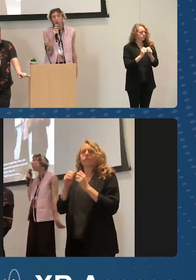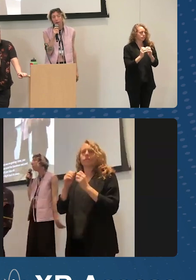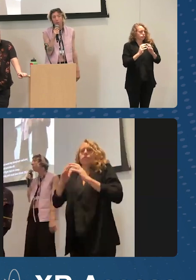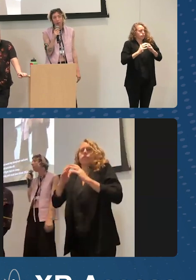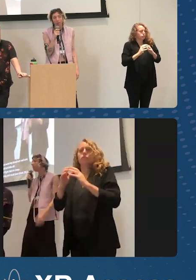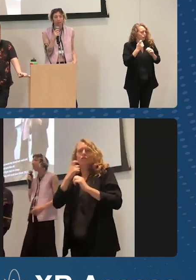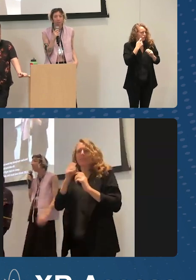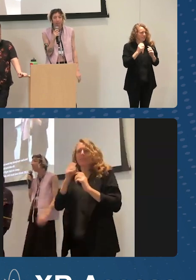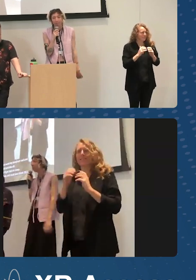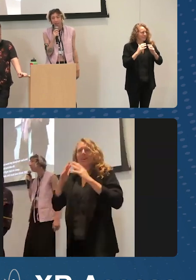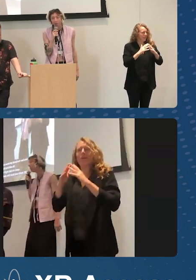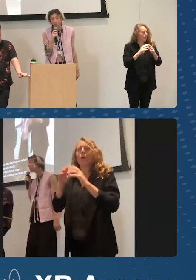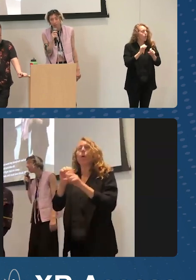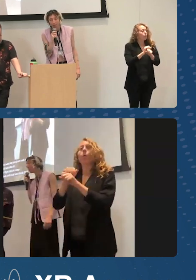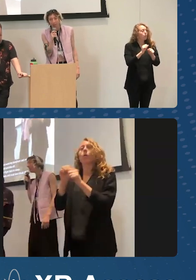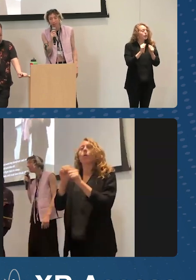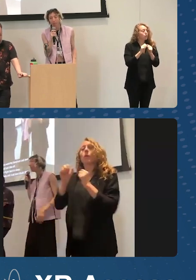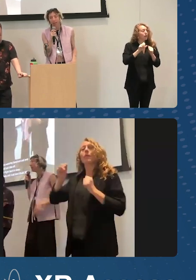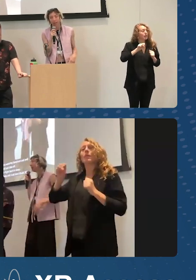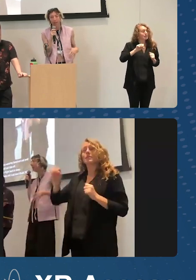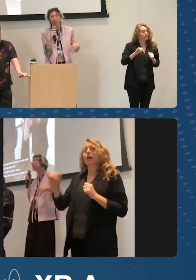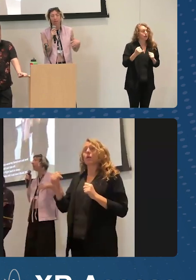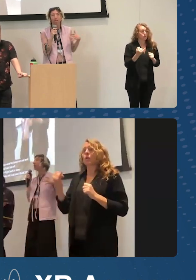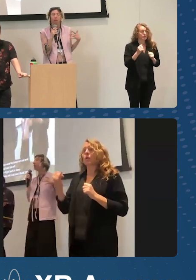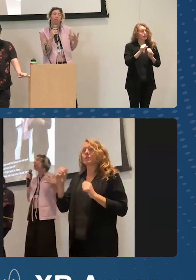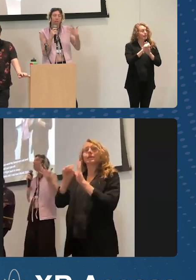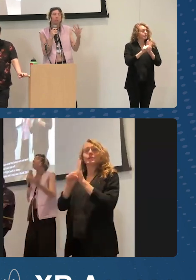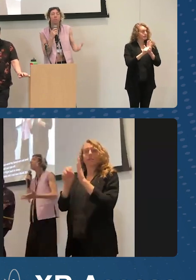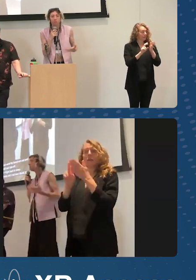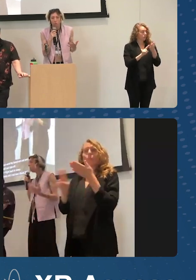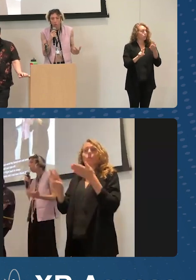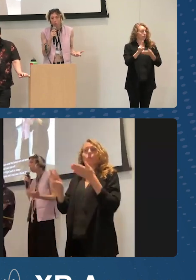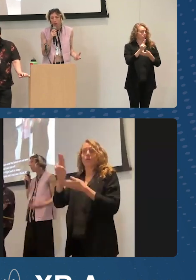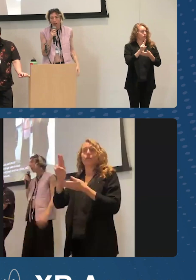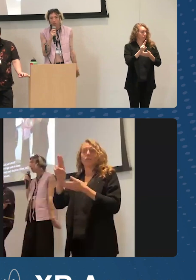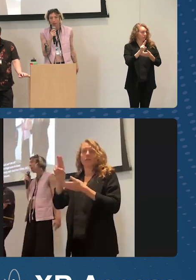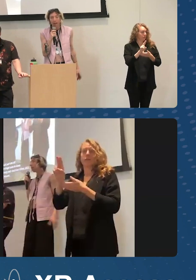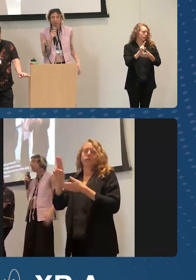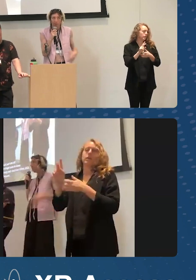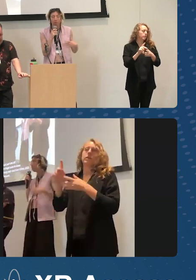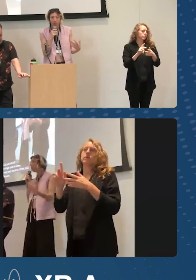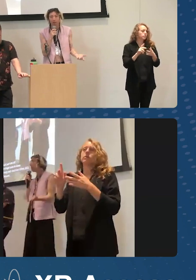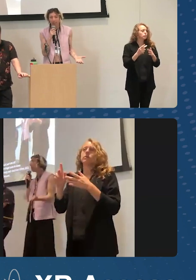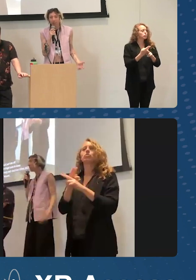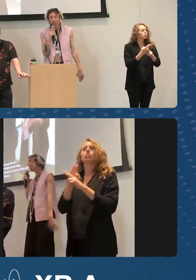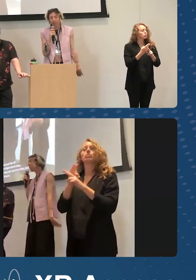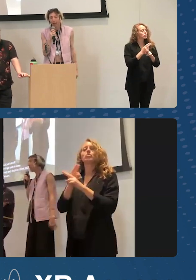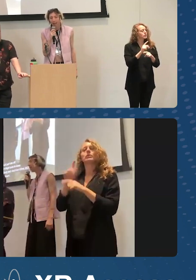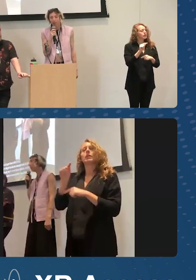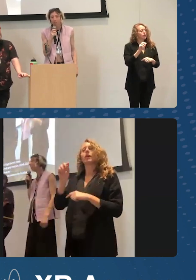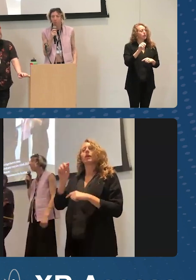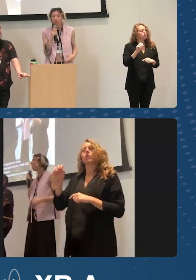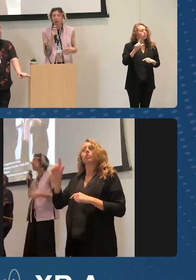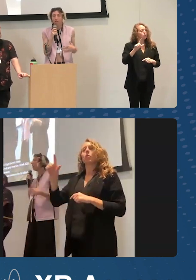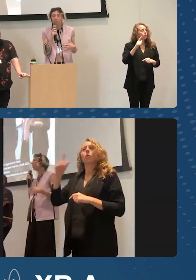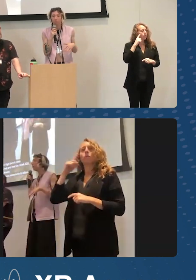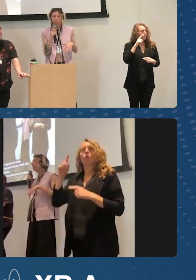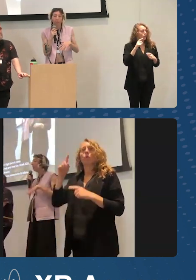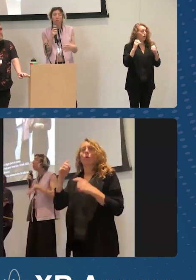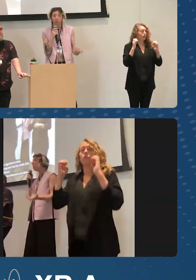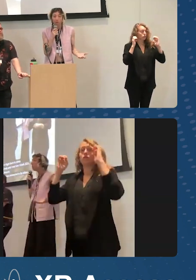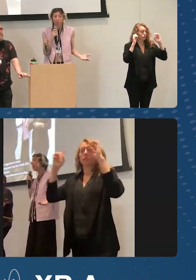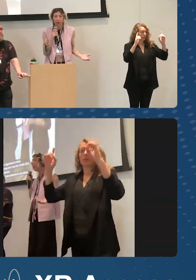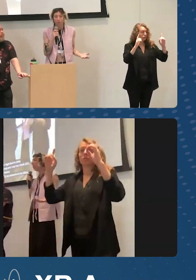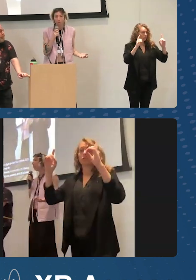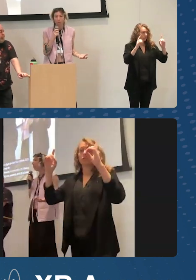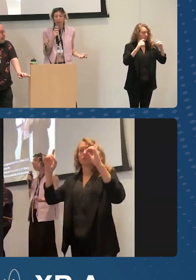were working with San Jose State University to begin using the tool for education. And in